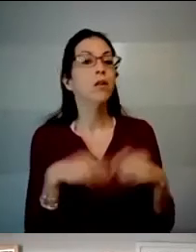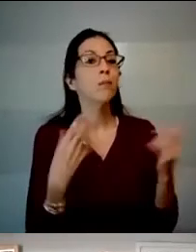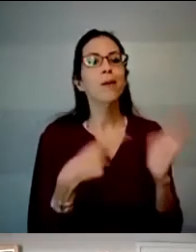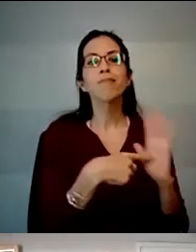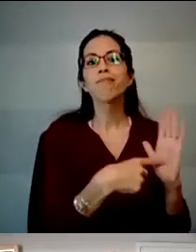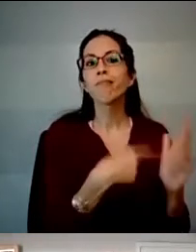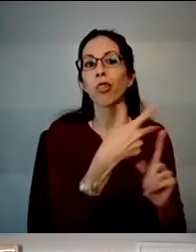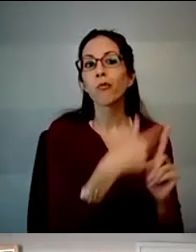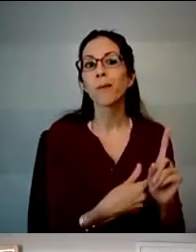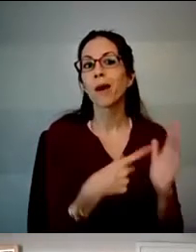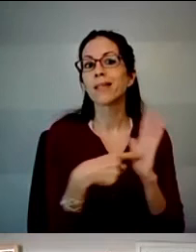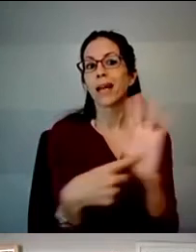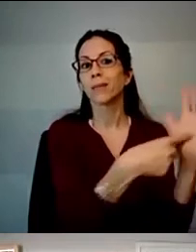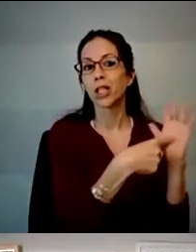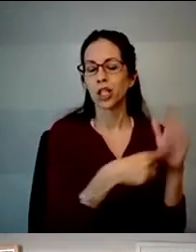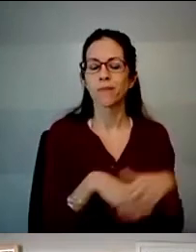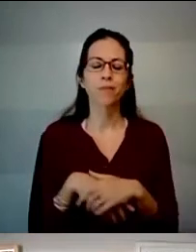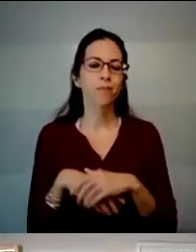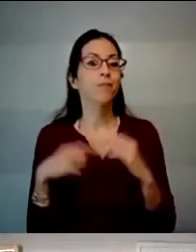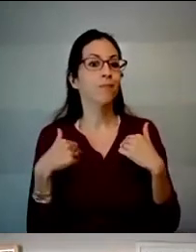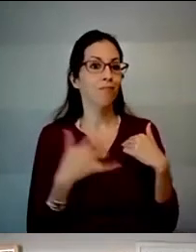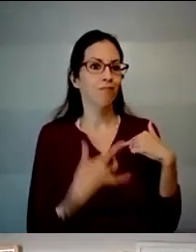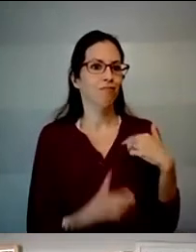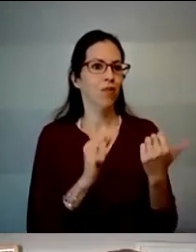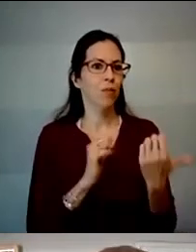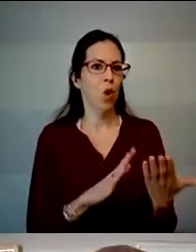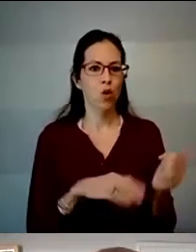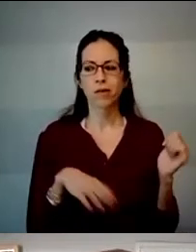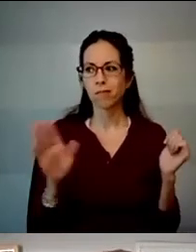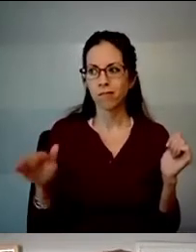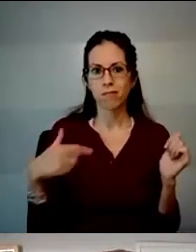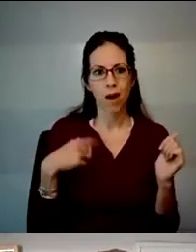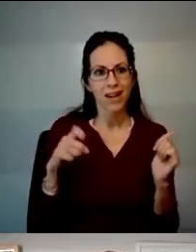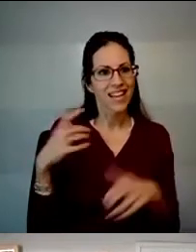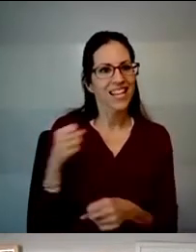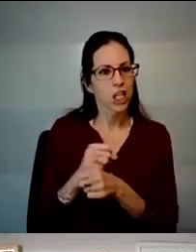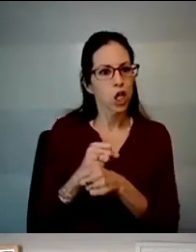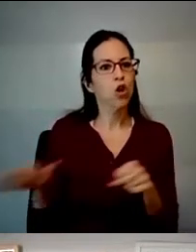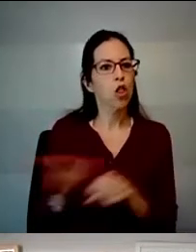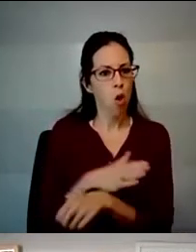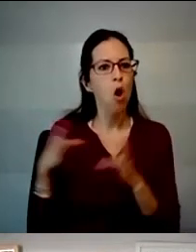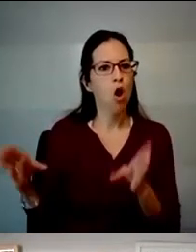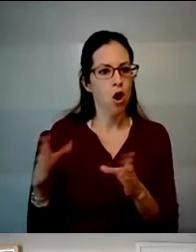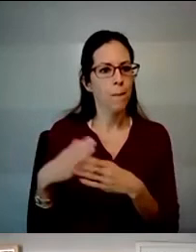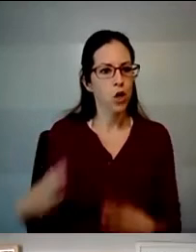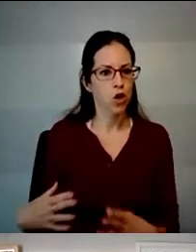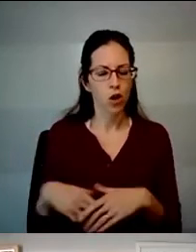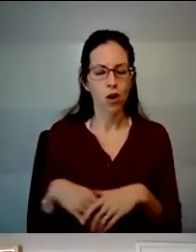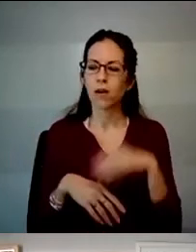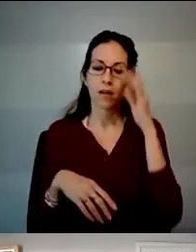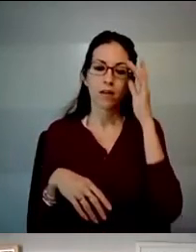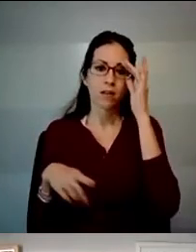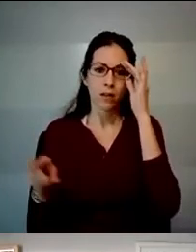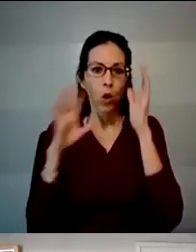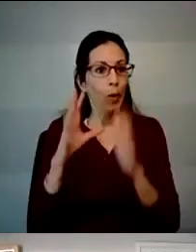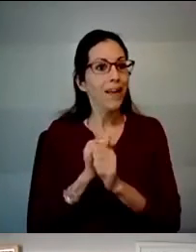Well, you know, I always approach those things as, you know, year-long partnerships. The benefits that a sponsor might get, you know,